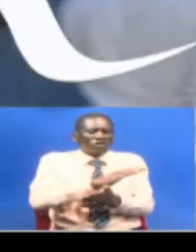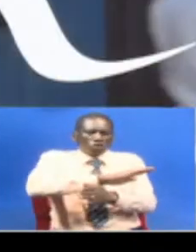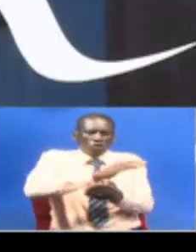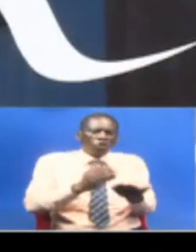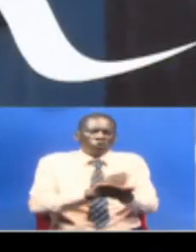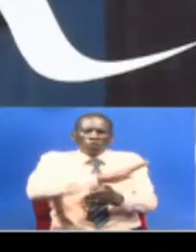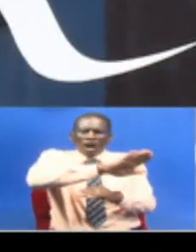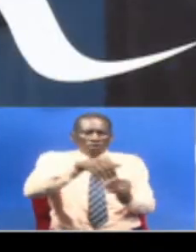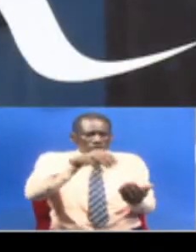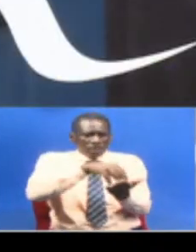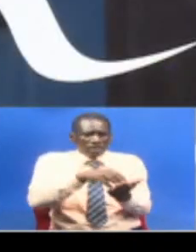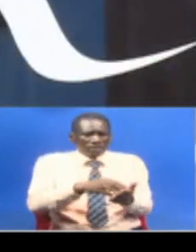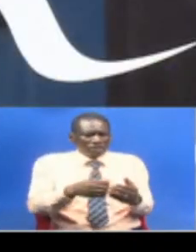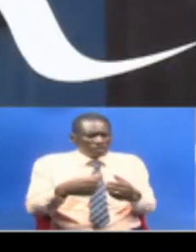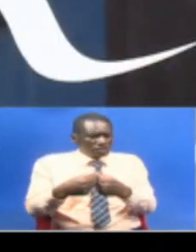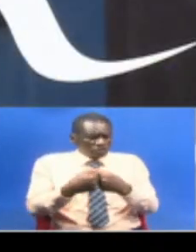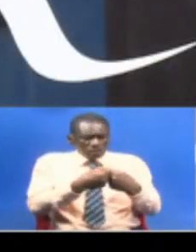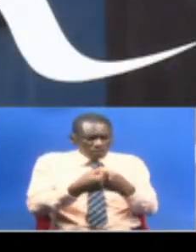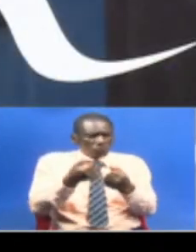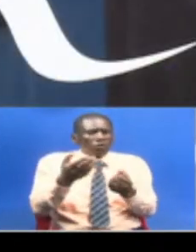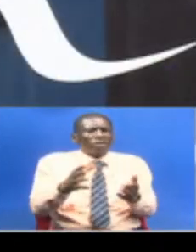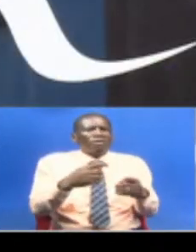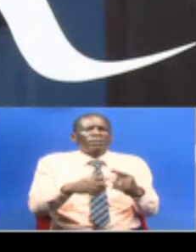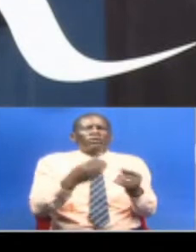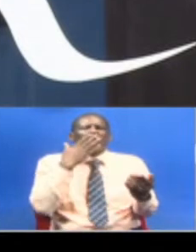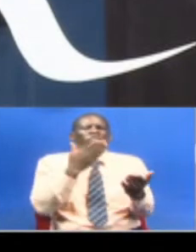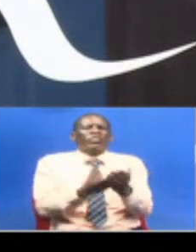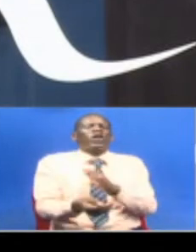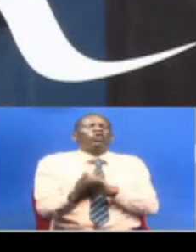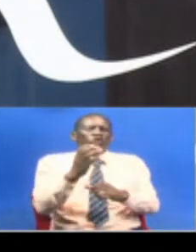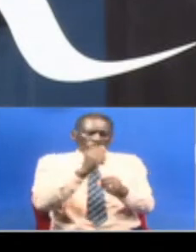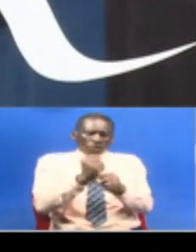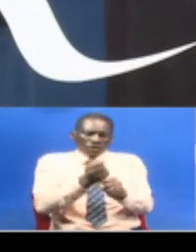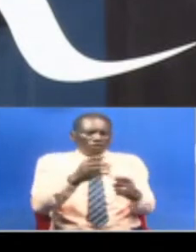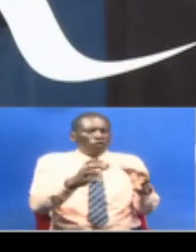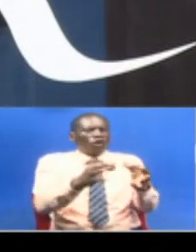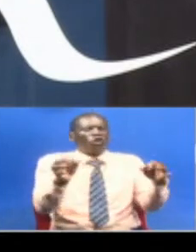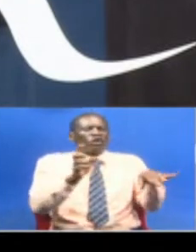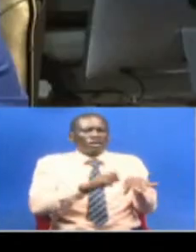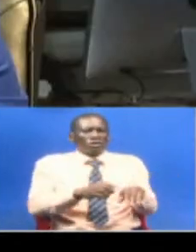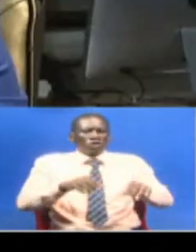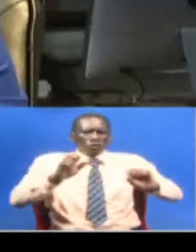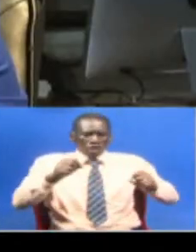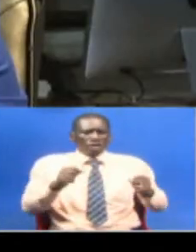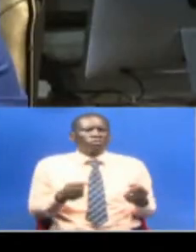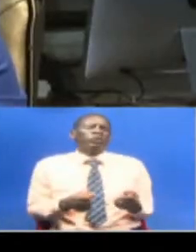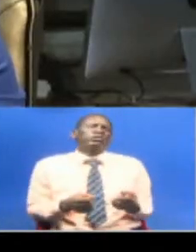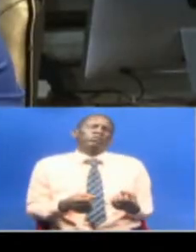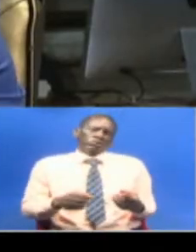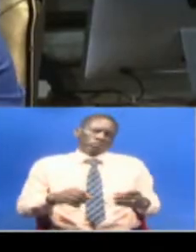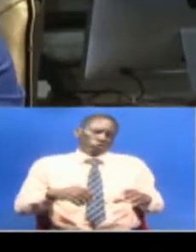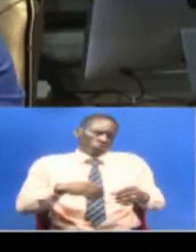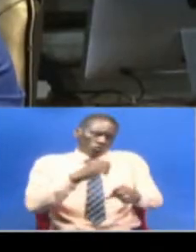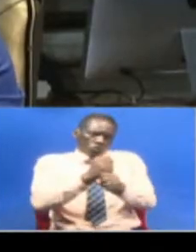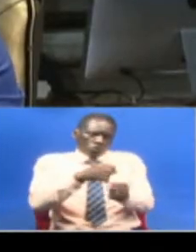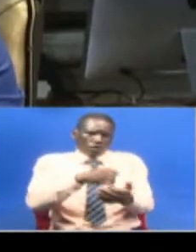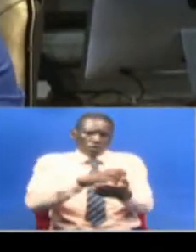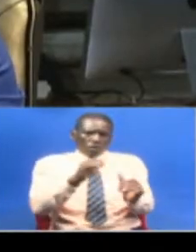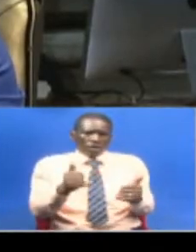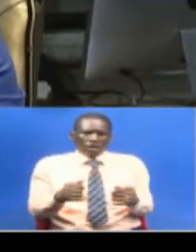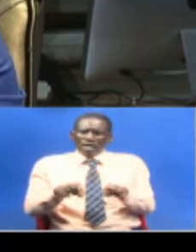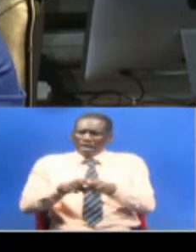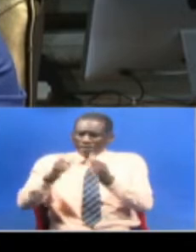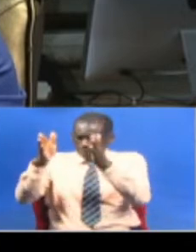pressure is there. But we thank God we've been doing these things for a while, and therefore we are able to take up the pressure. And maybe as a